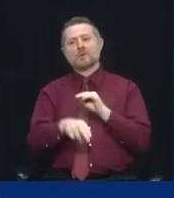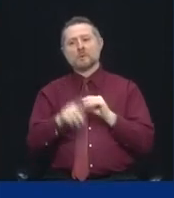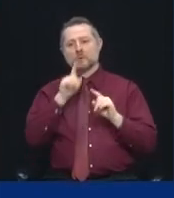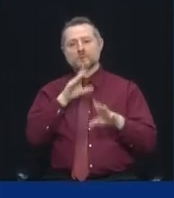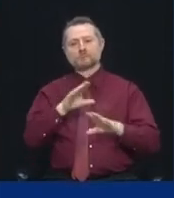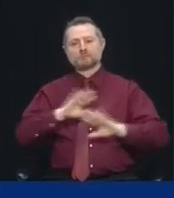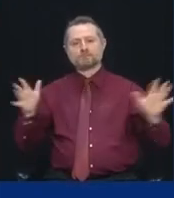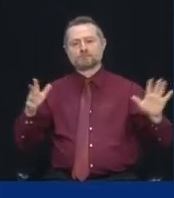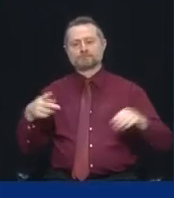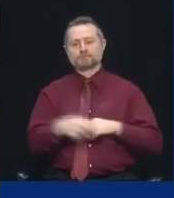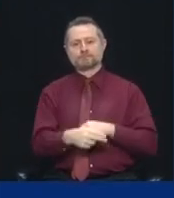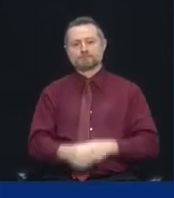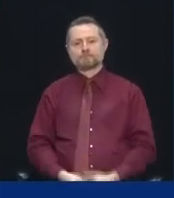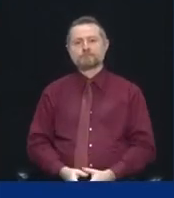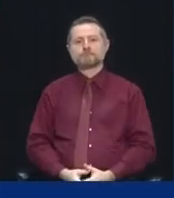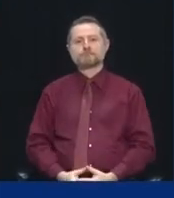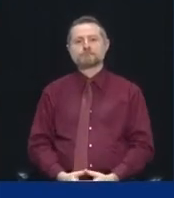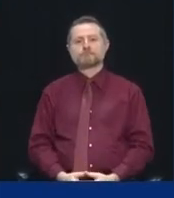Okay.